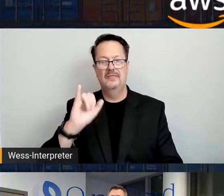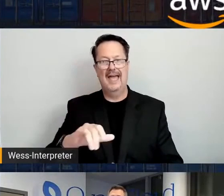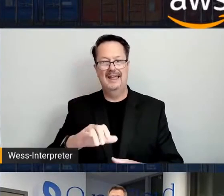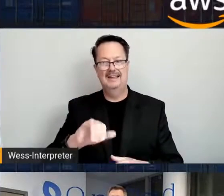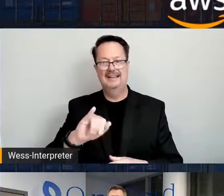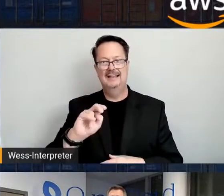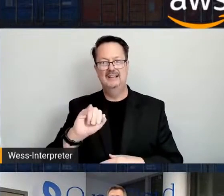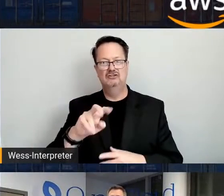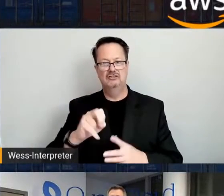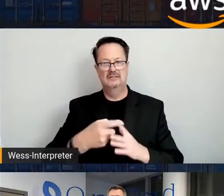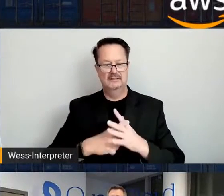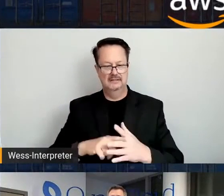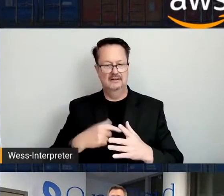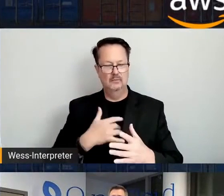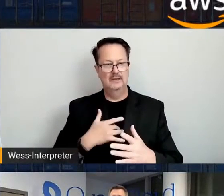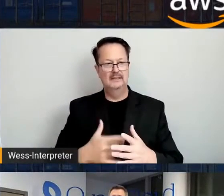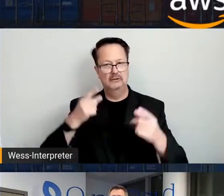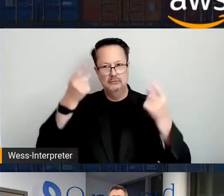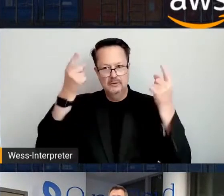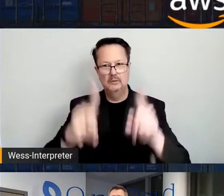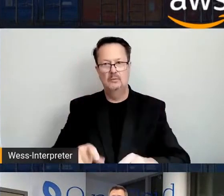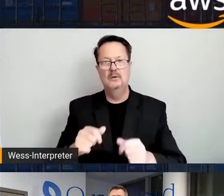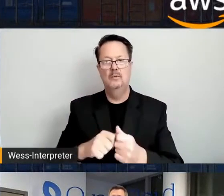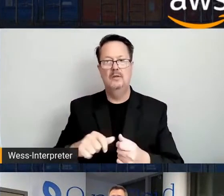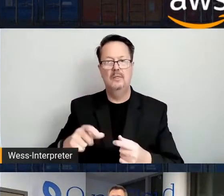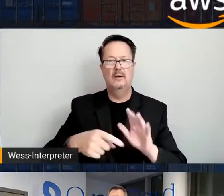aims to build this multi-cloud